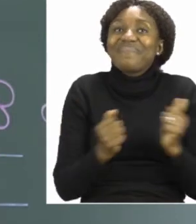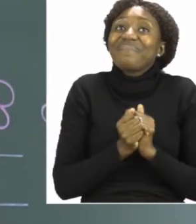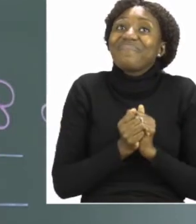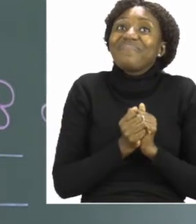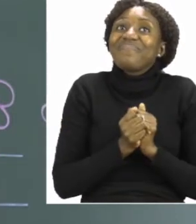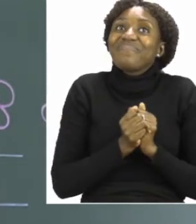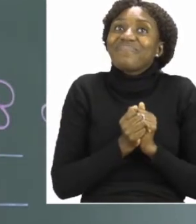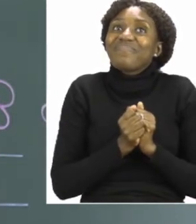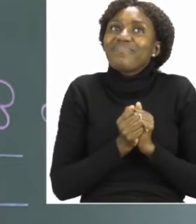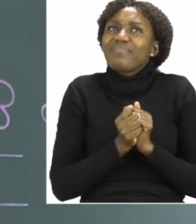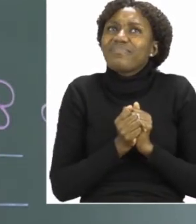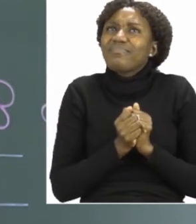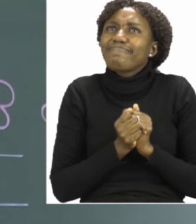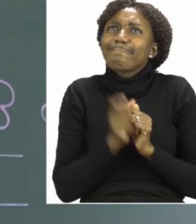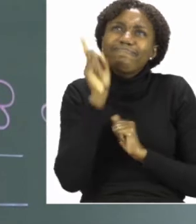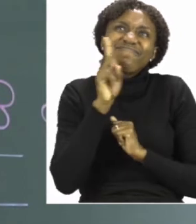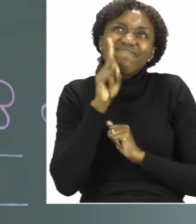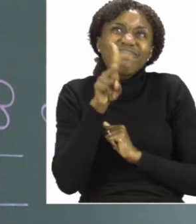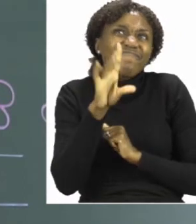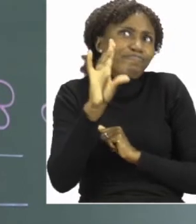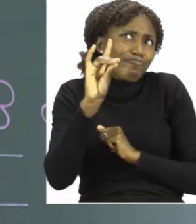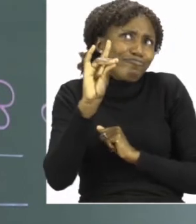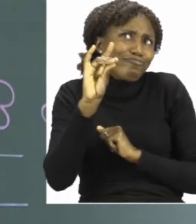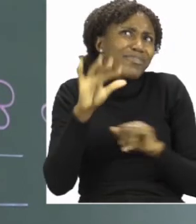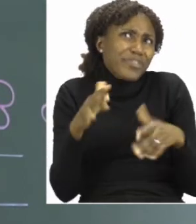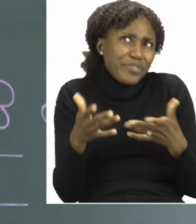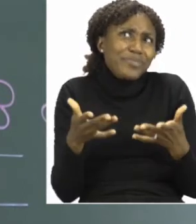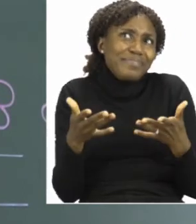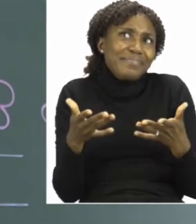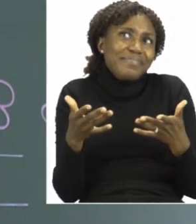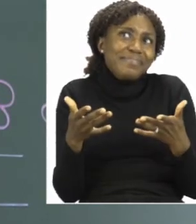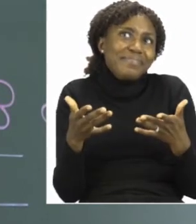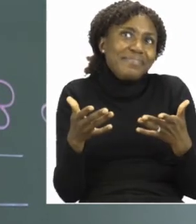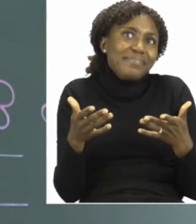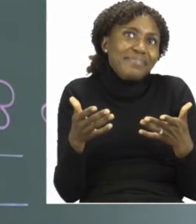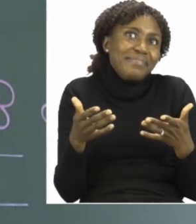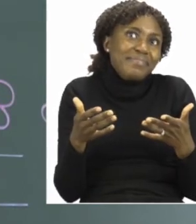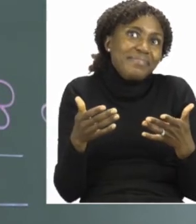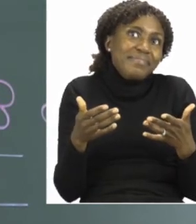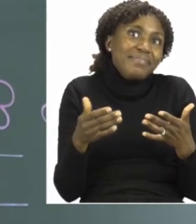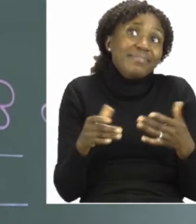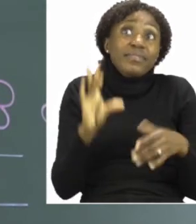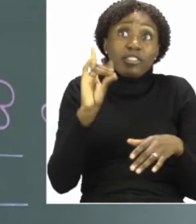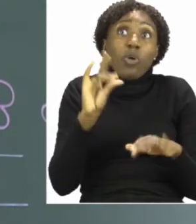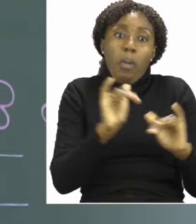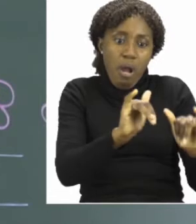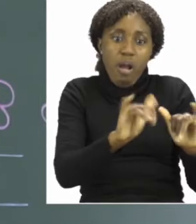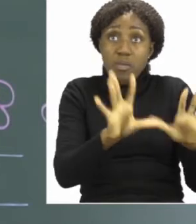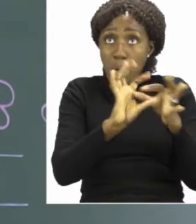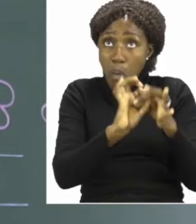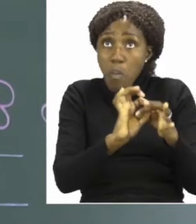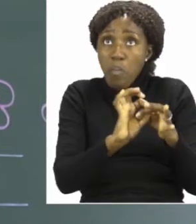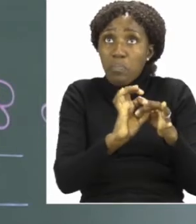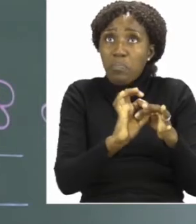So, how do we take care of dogs? Well, since dogs are pets that live with us,